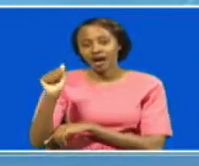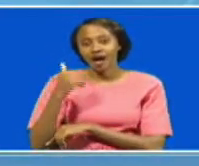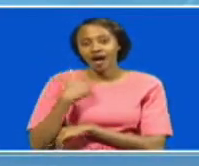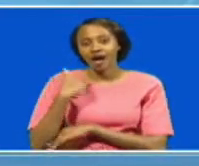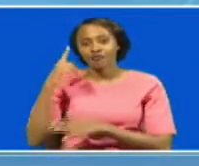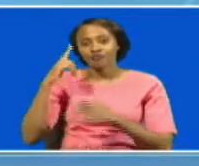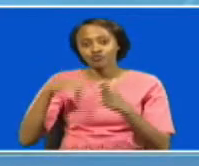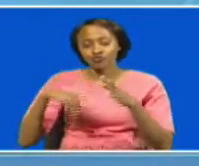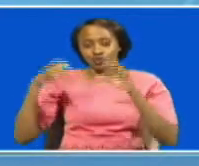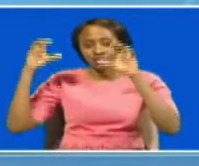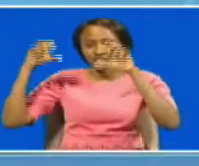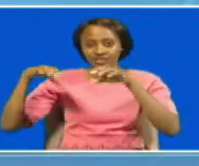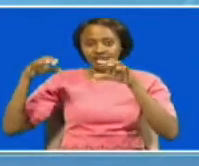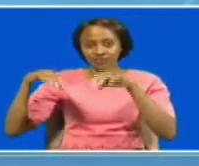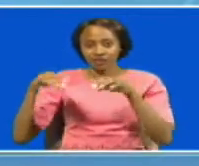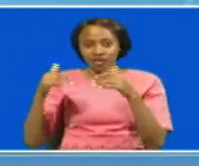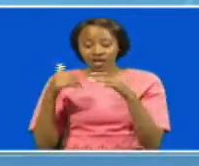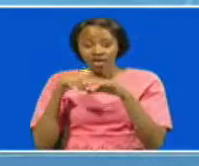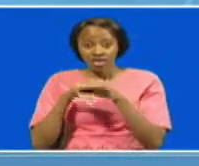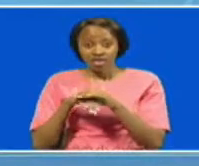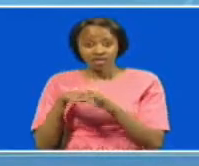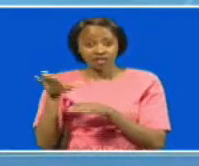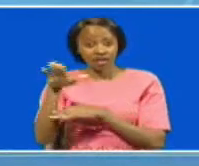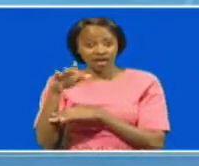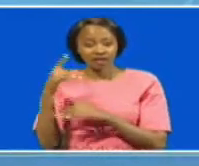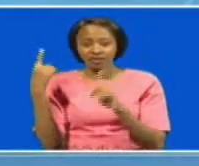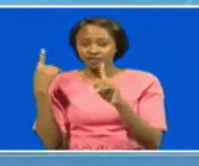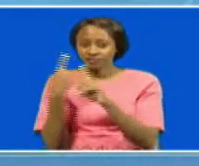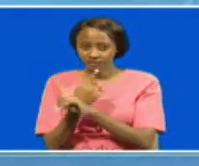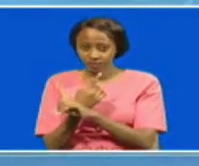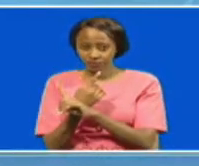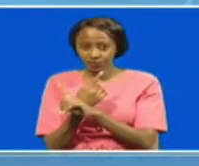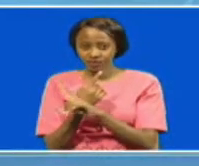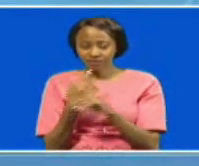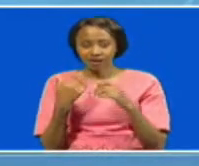sharp contrast to some areas that are currently being